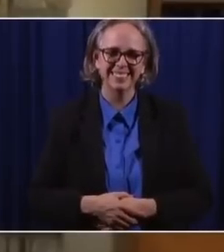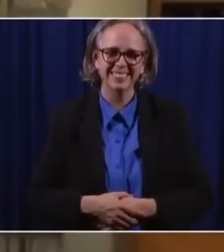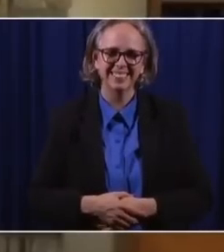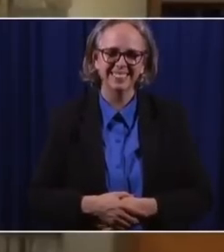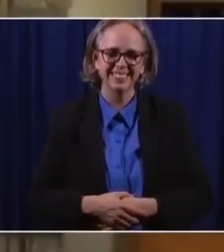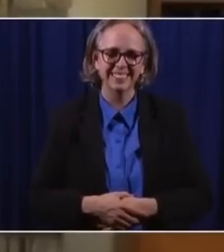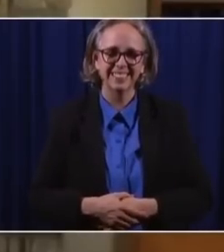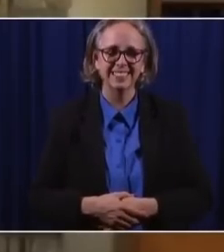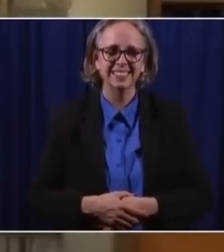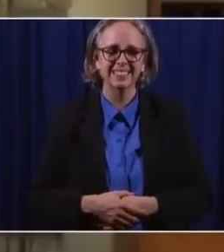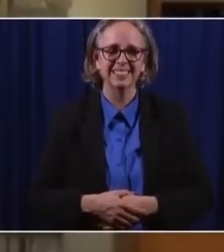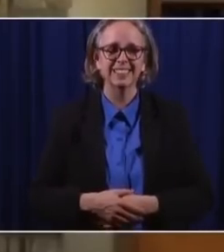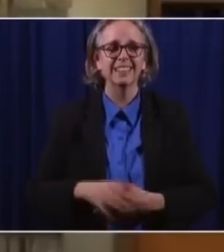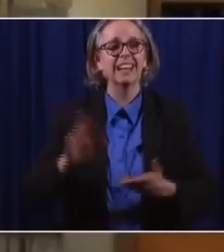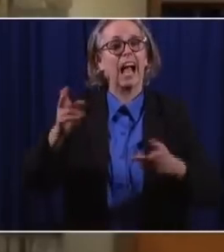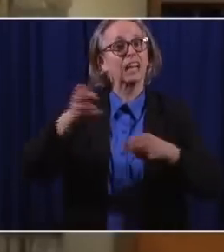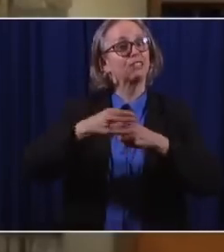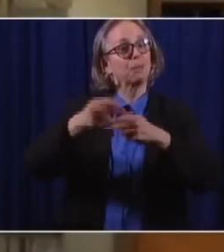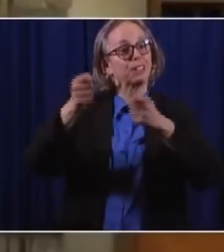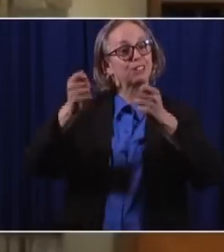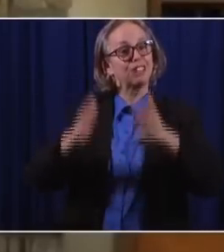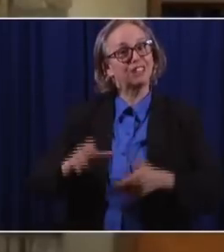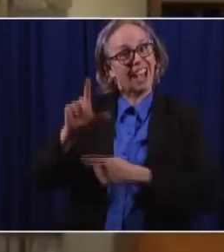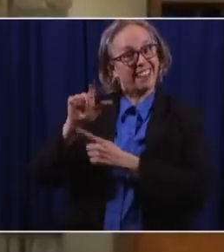Director Lance Himes for a moment.